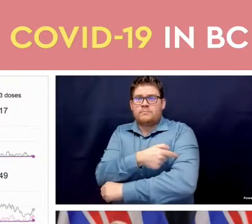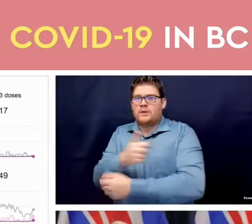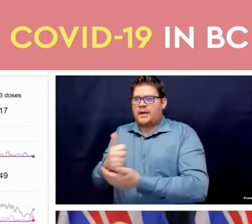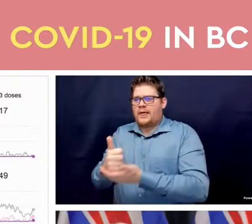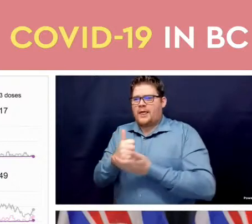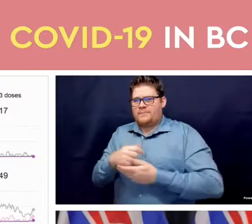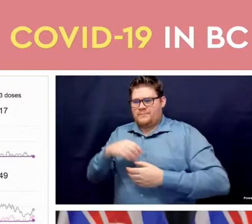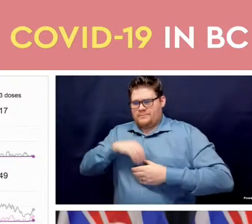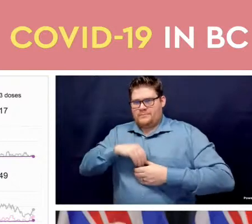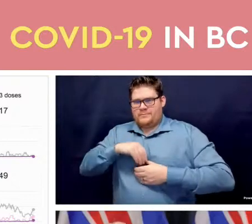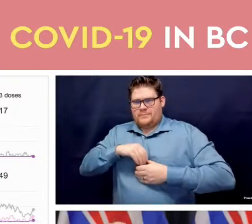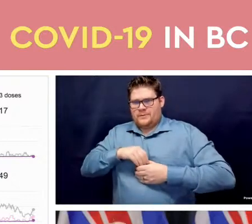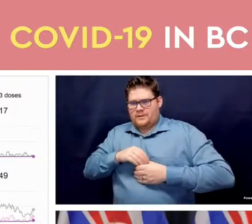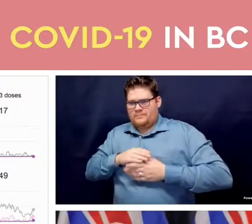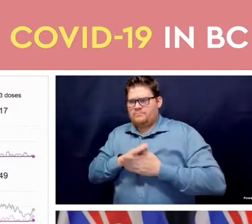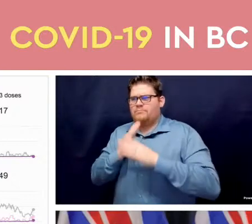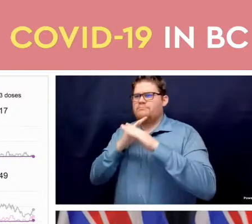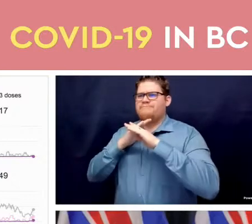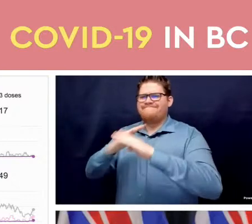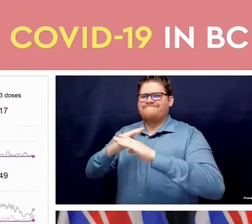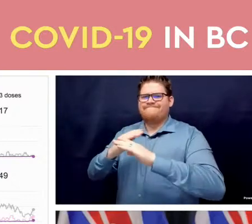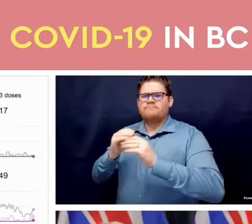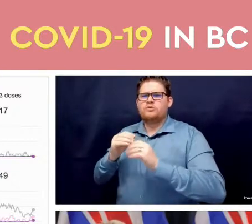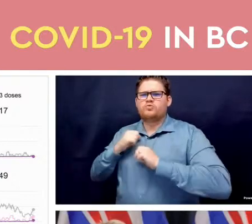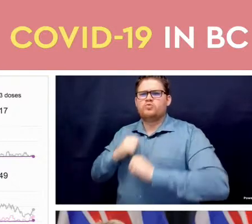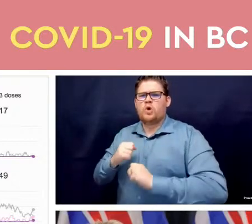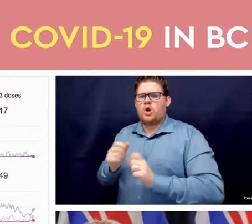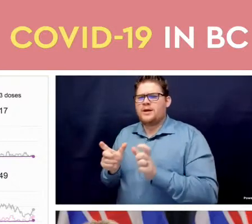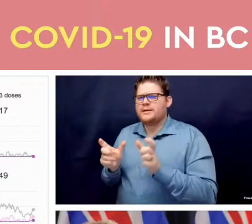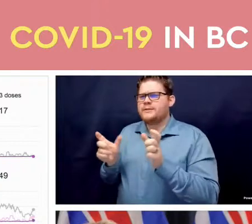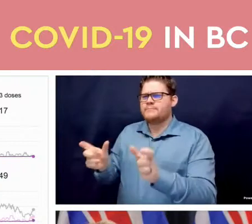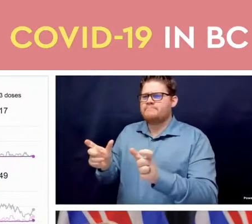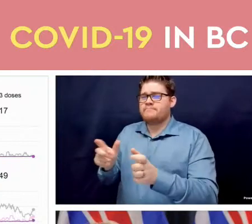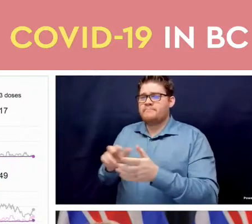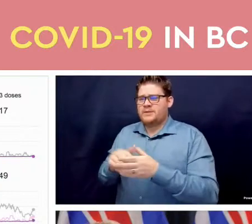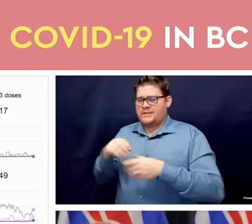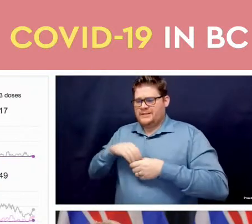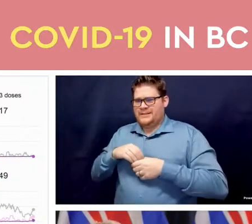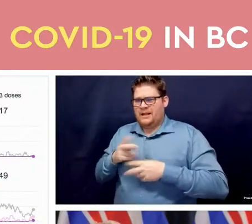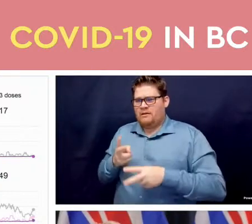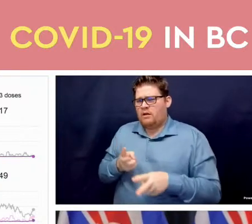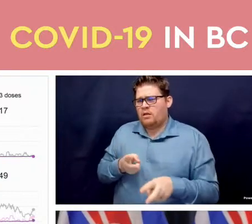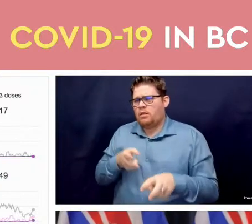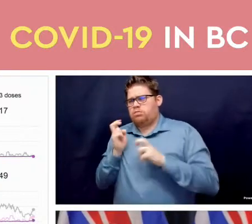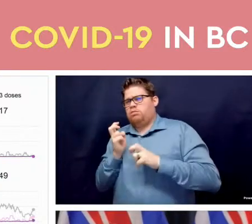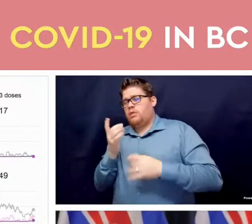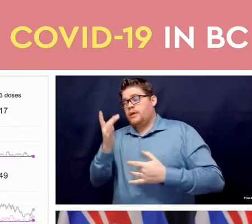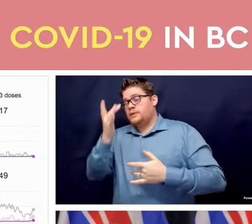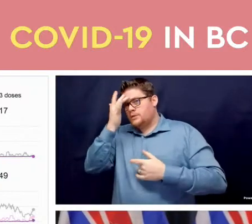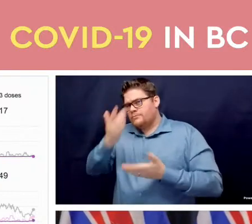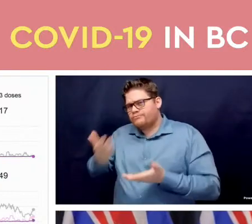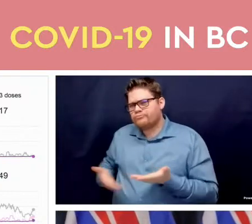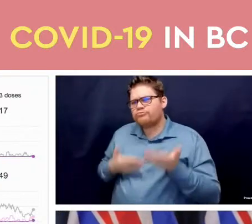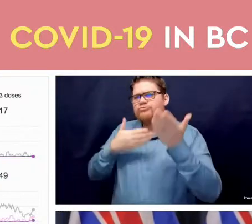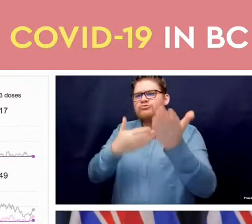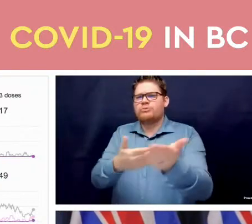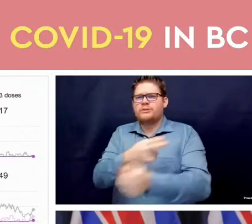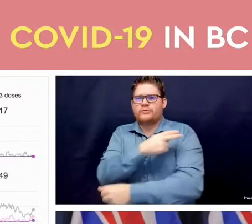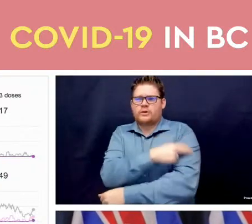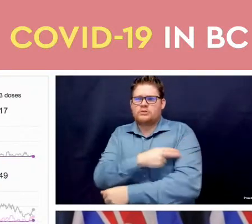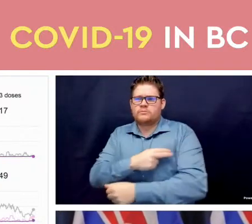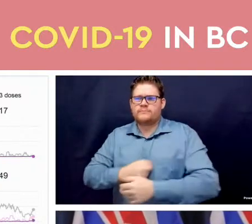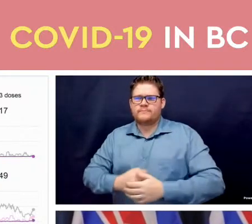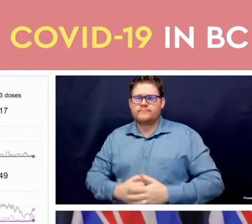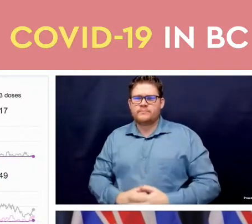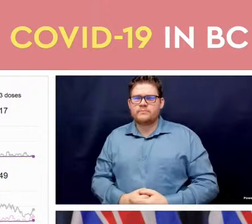severe disease that leads to hospitalization. So that's an important thing for us all to recognize. And for those who are